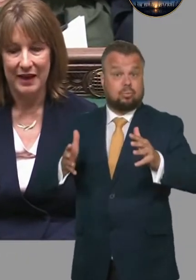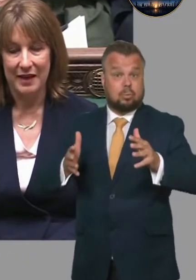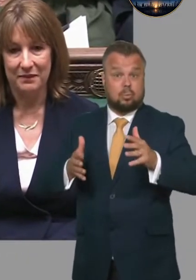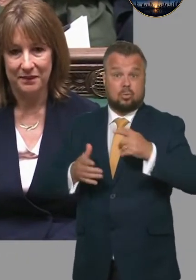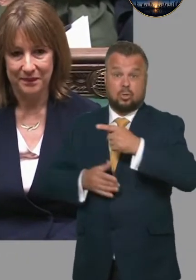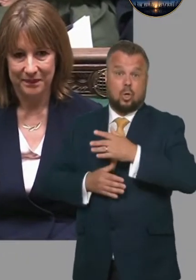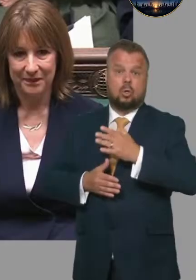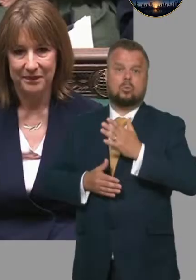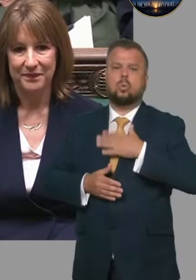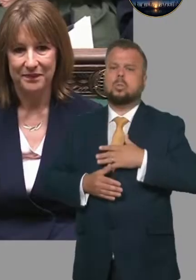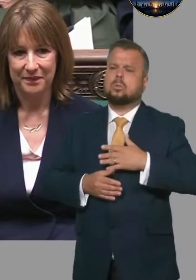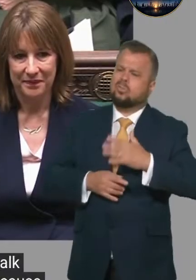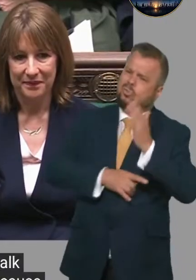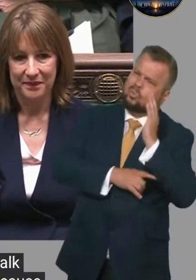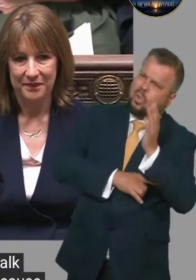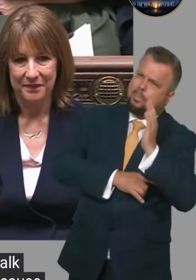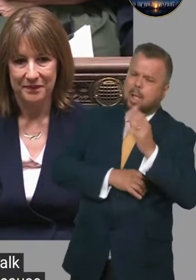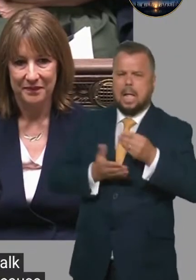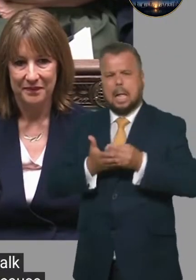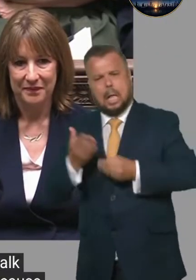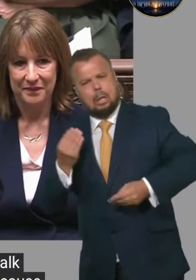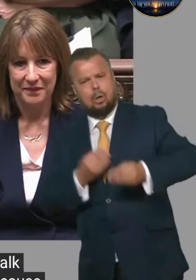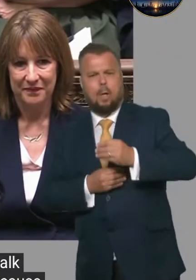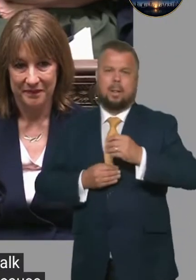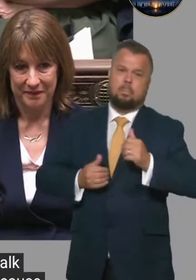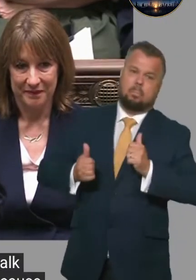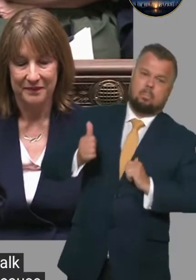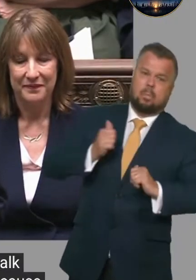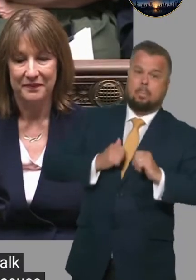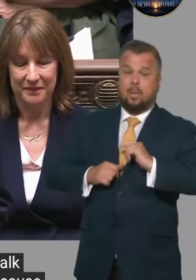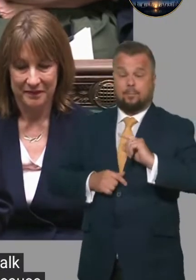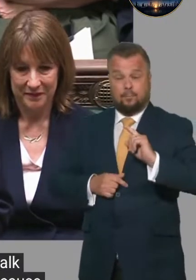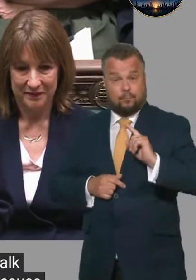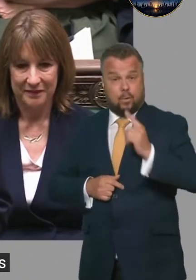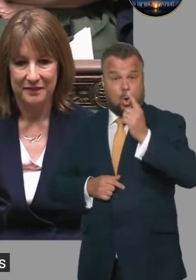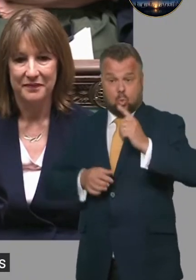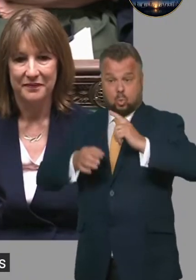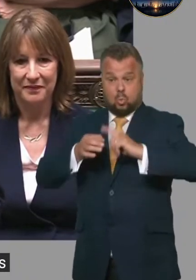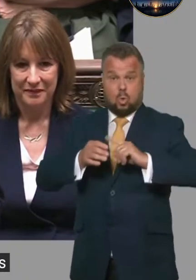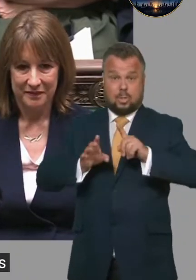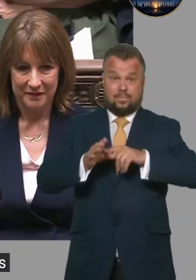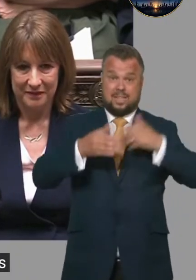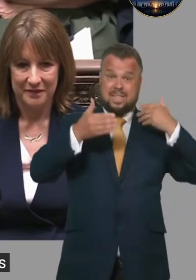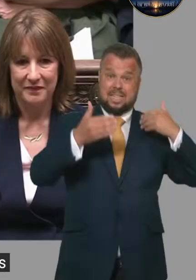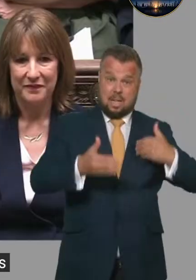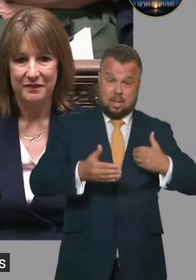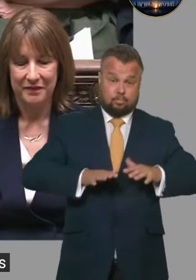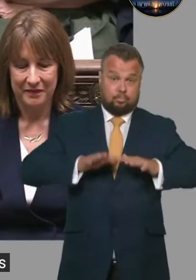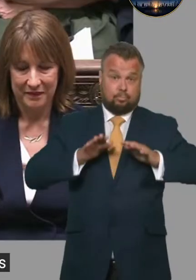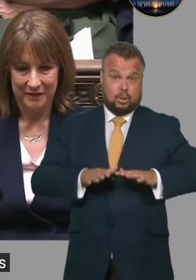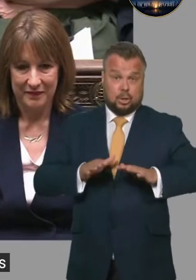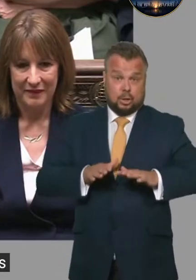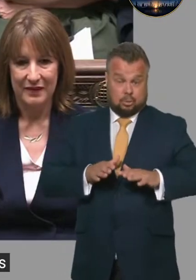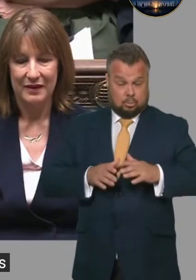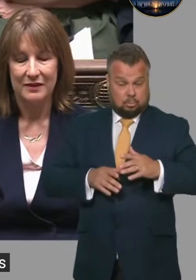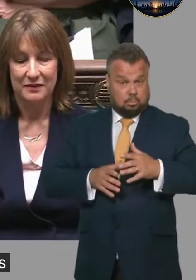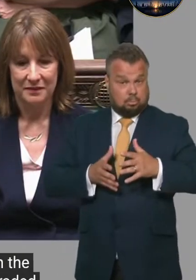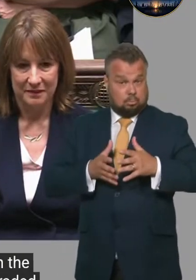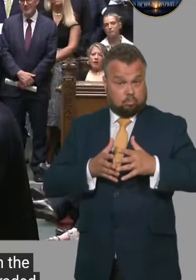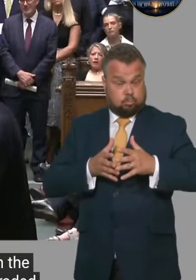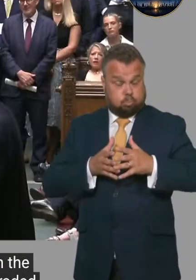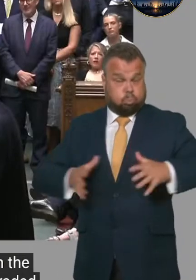G7. Our growth was upgraded by the IMF and the OECD. Last week, unemployment was